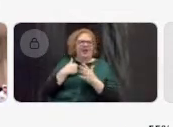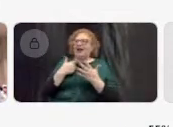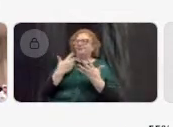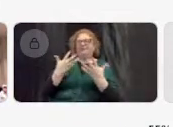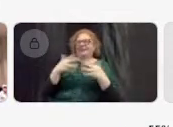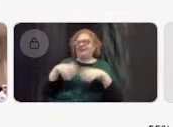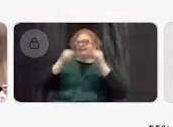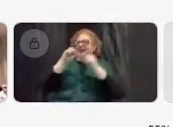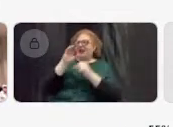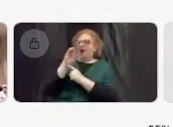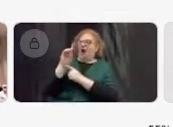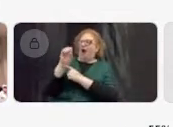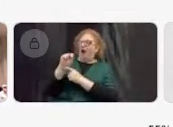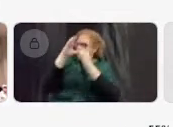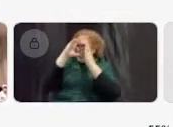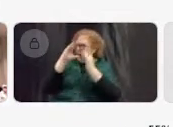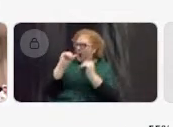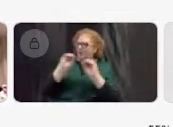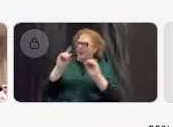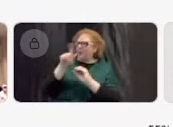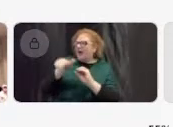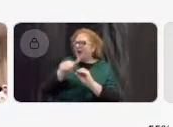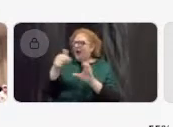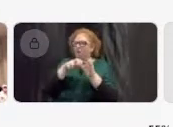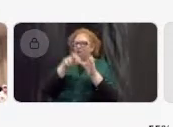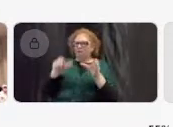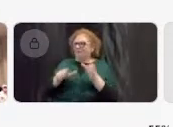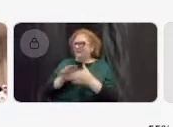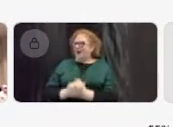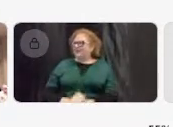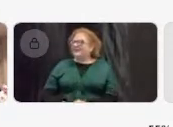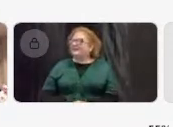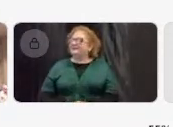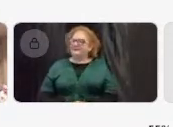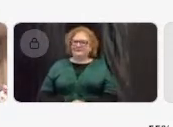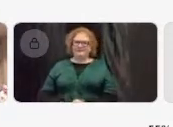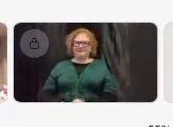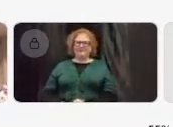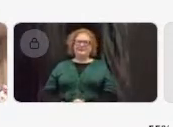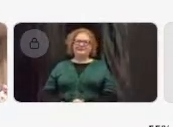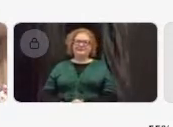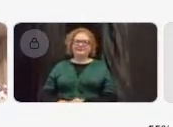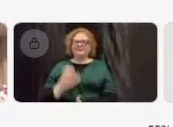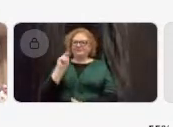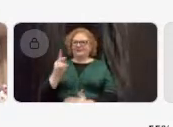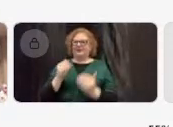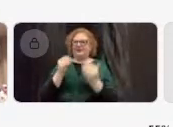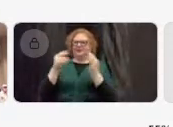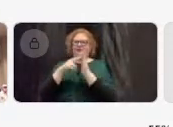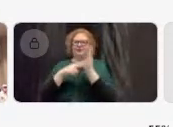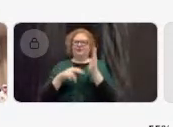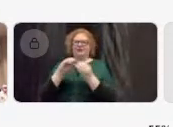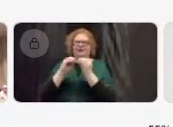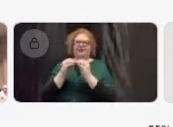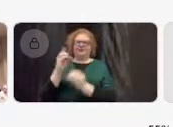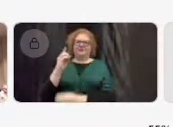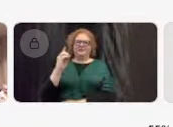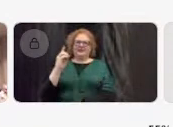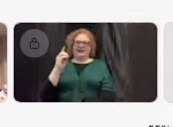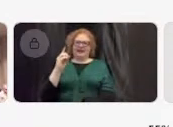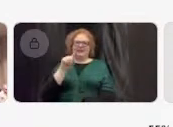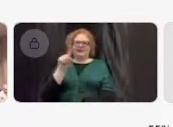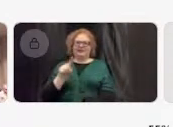nobody else drops off between now and then. Thank you very much. Thank you. Brad, go ahead, please. Item D,